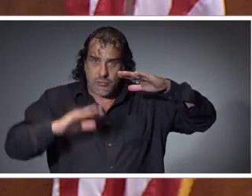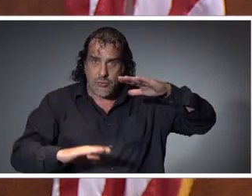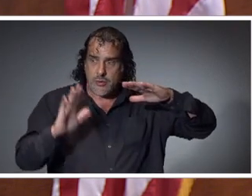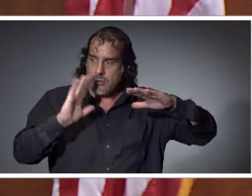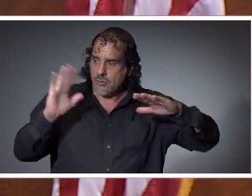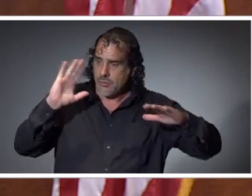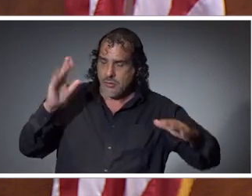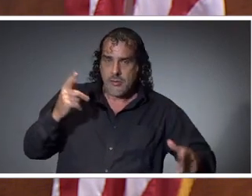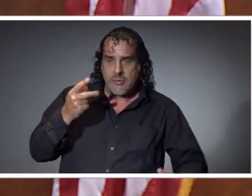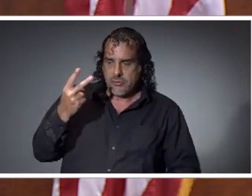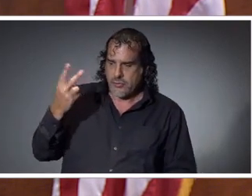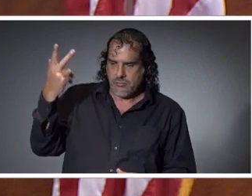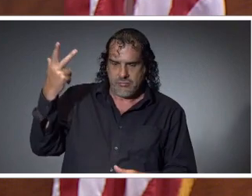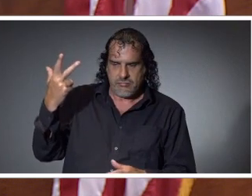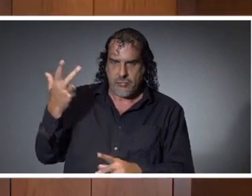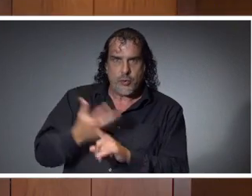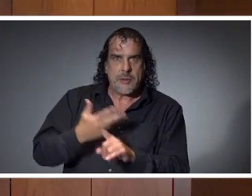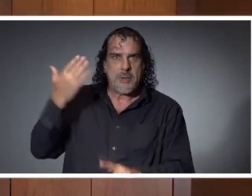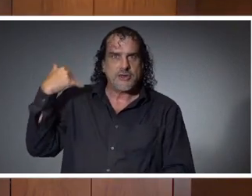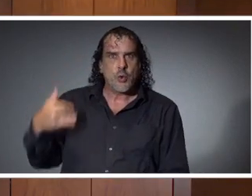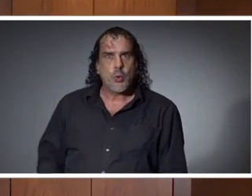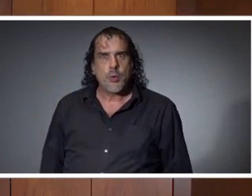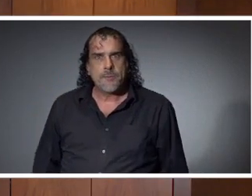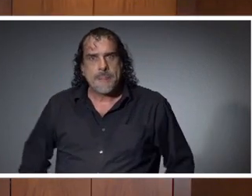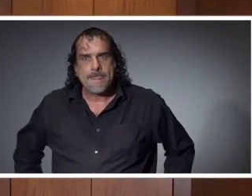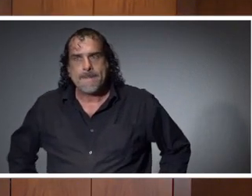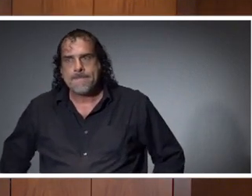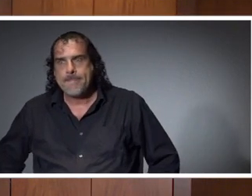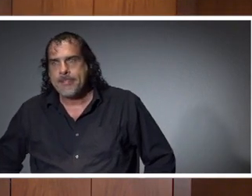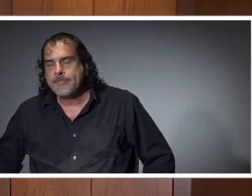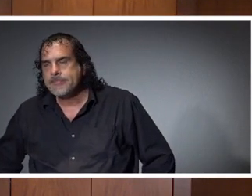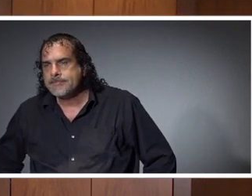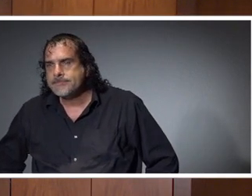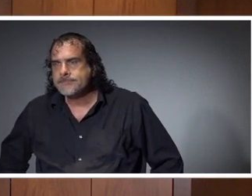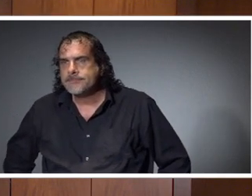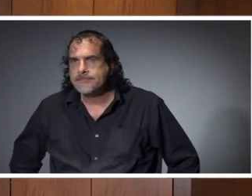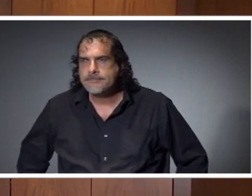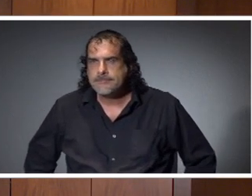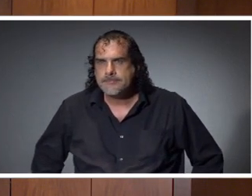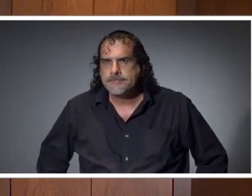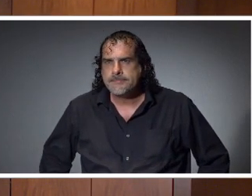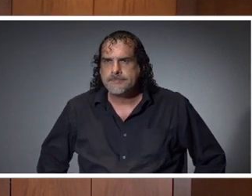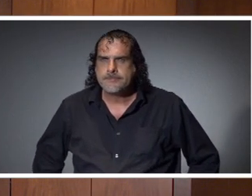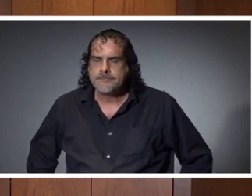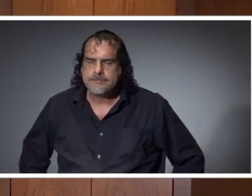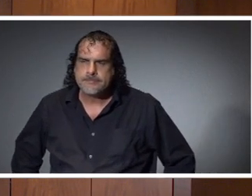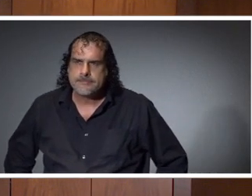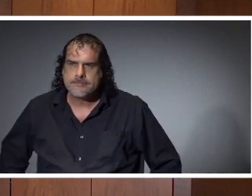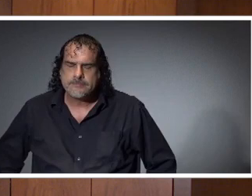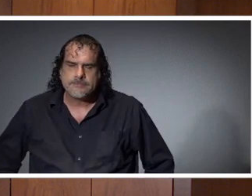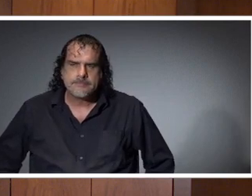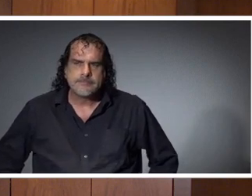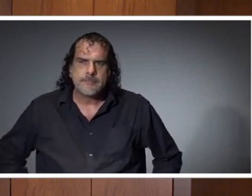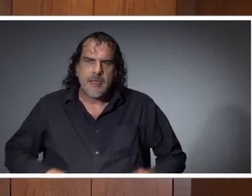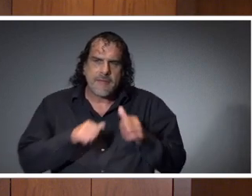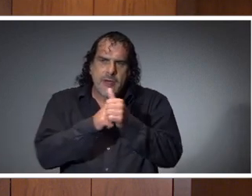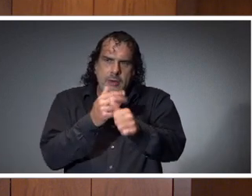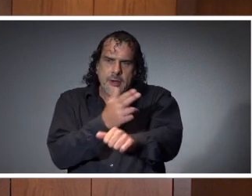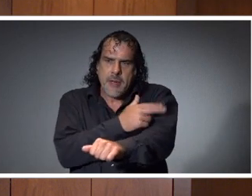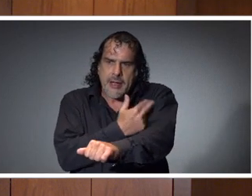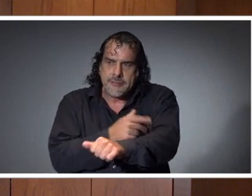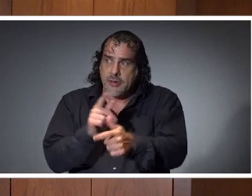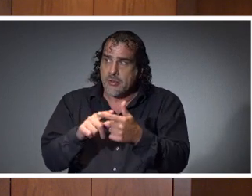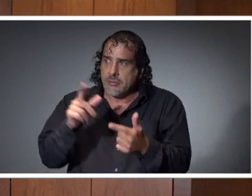just 2.5 months ago. Yes, sir. Following up on the hospitalizations you're talking about, we're approaching flu season,